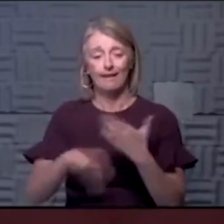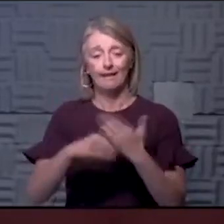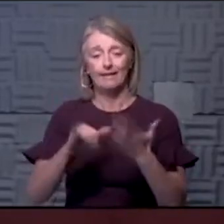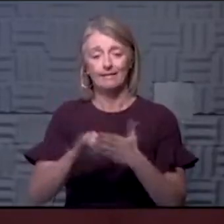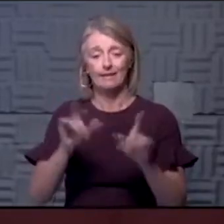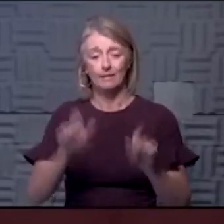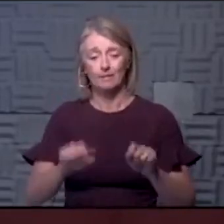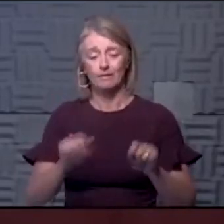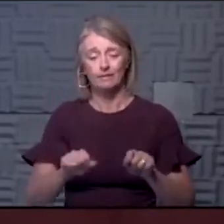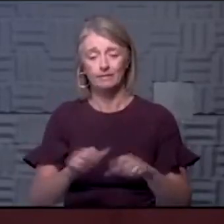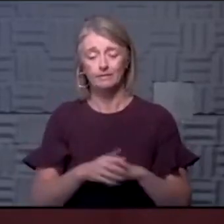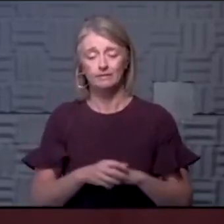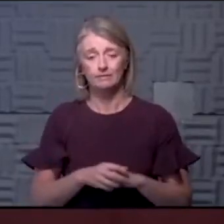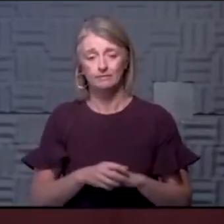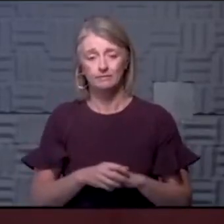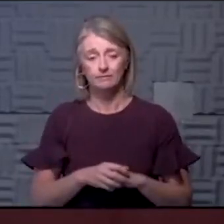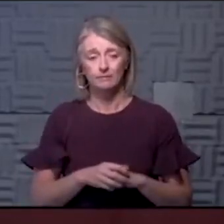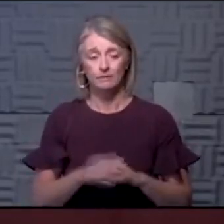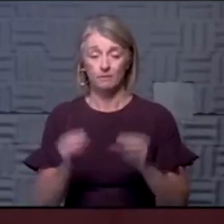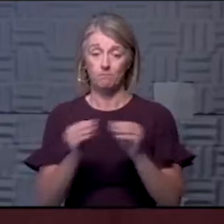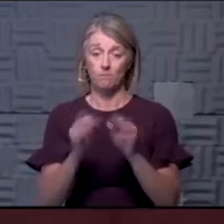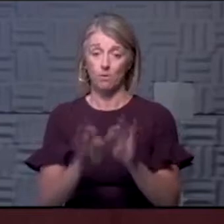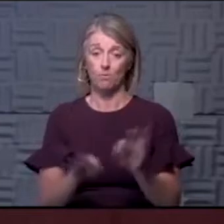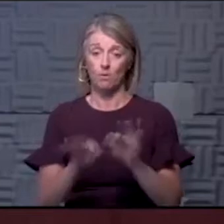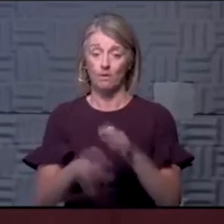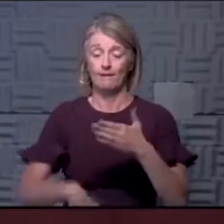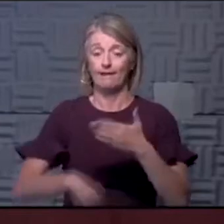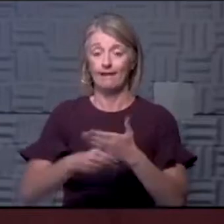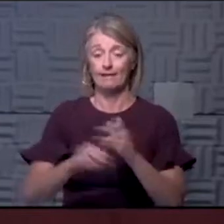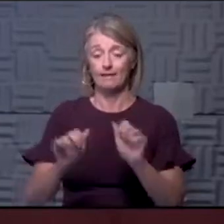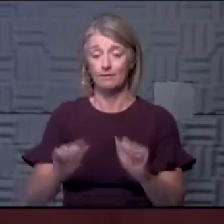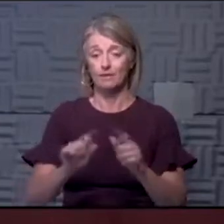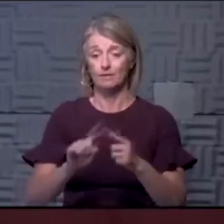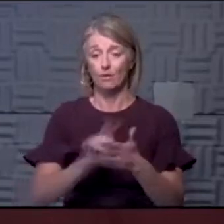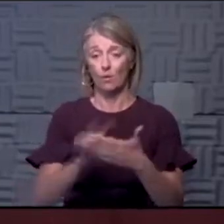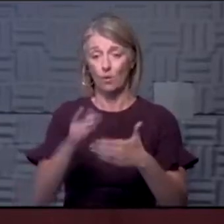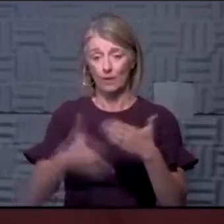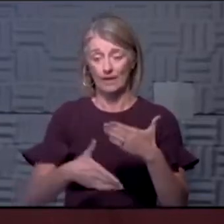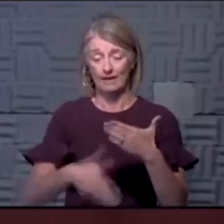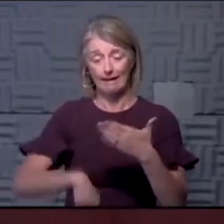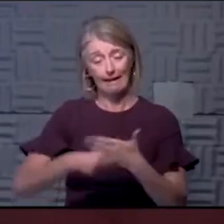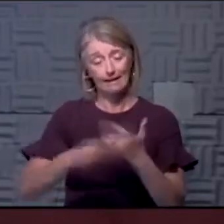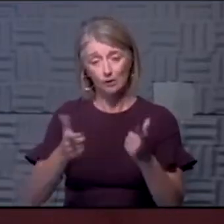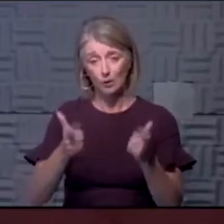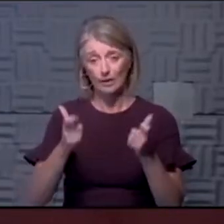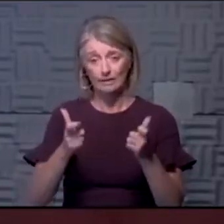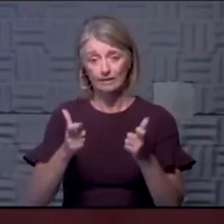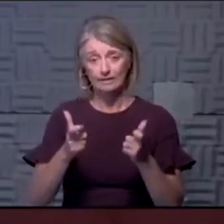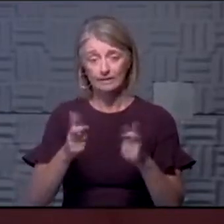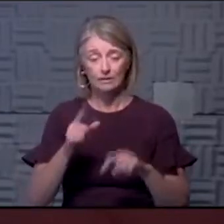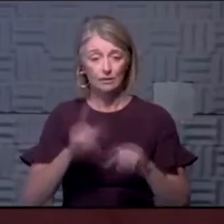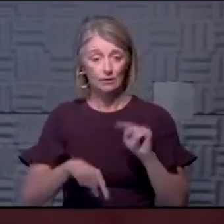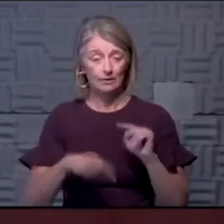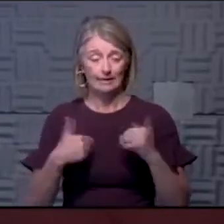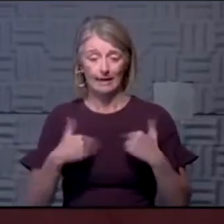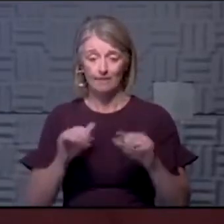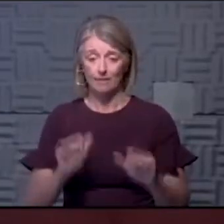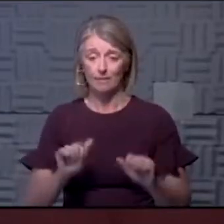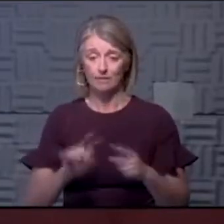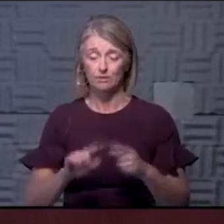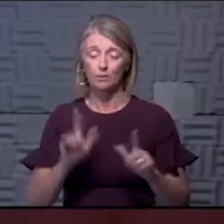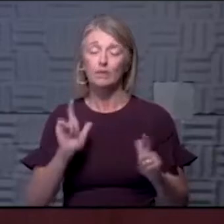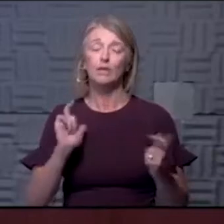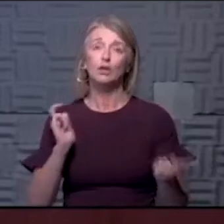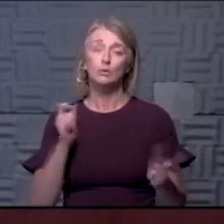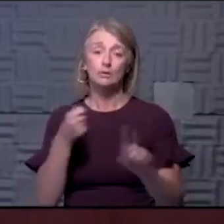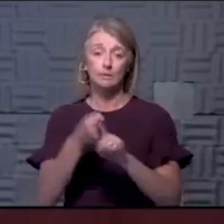then probably maybe even more important, adding that capacity over the weekend, which we did not have the ability to do, is going to be huge